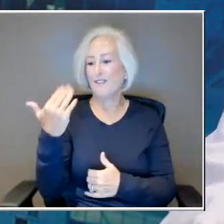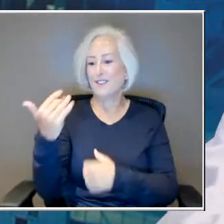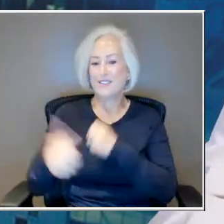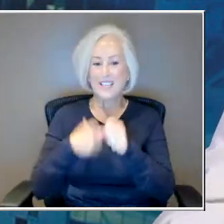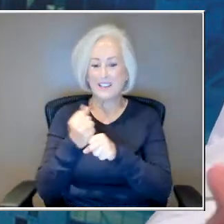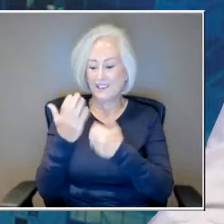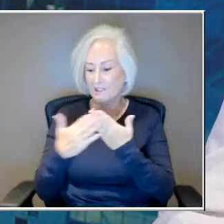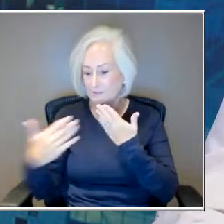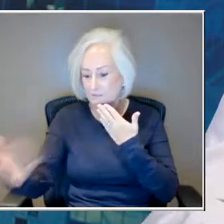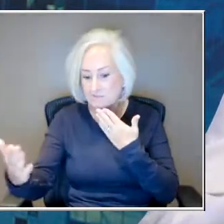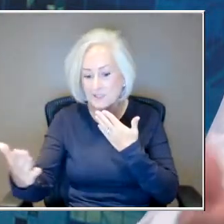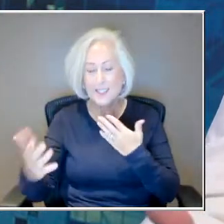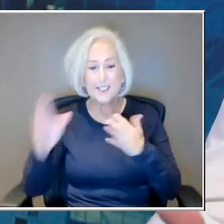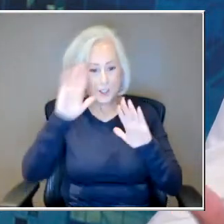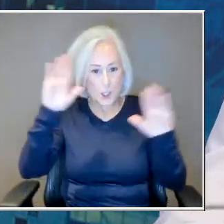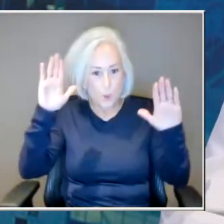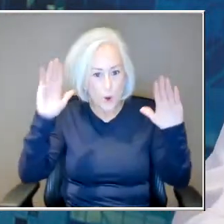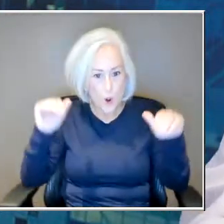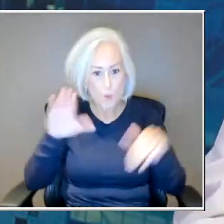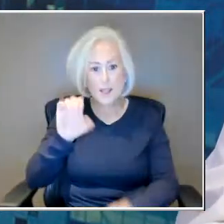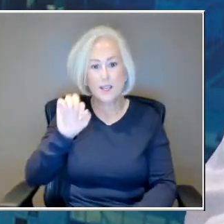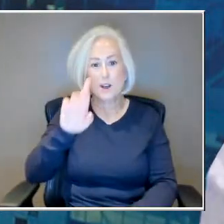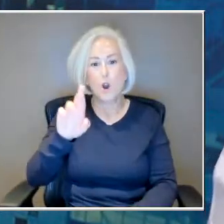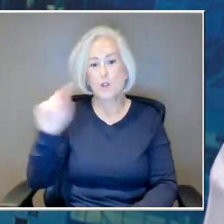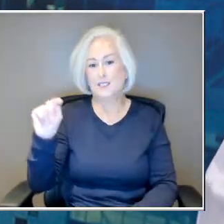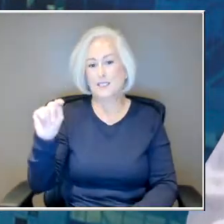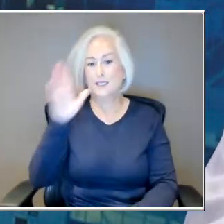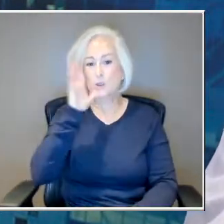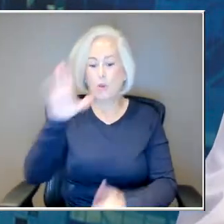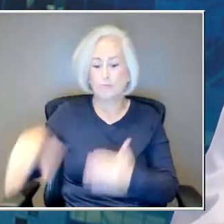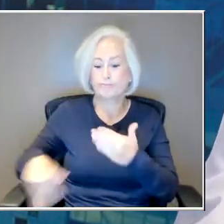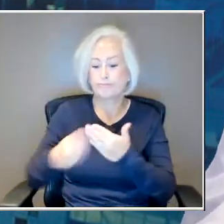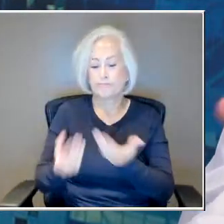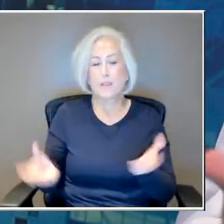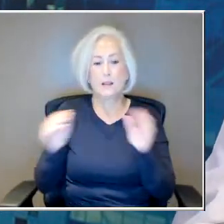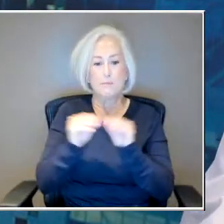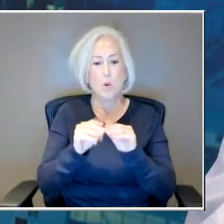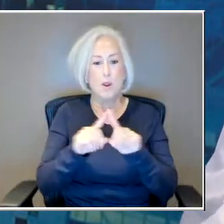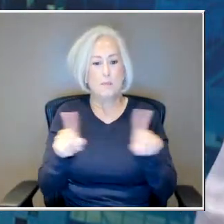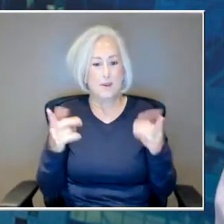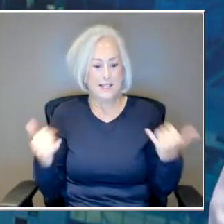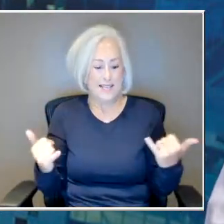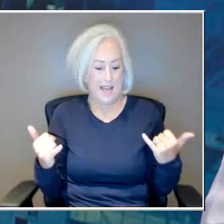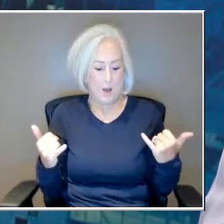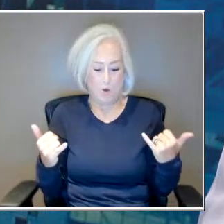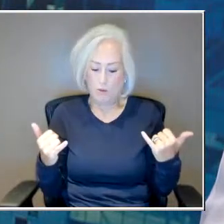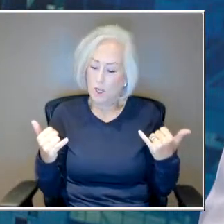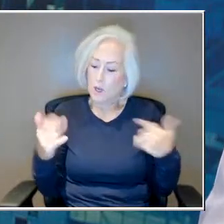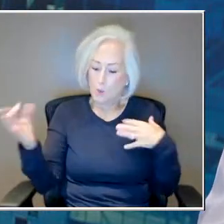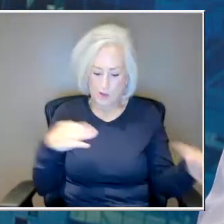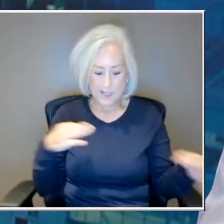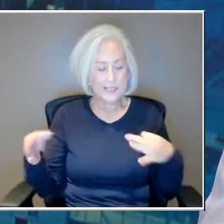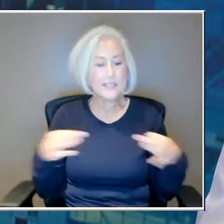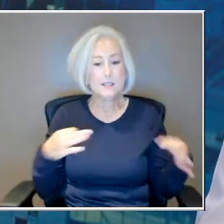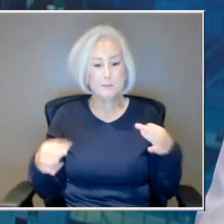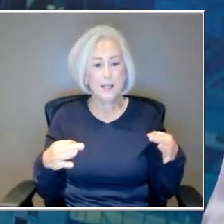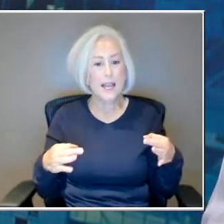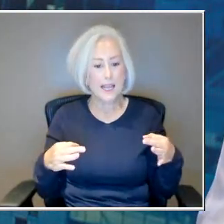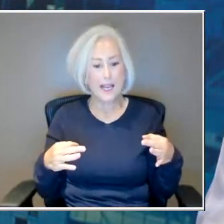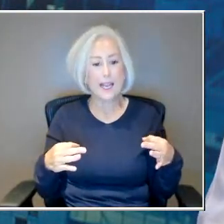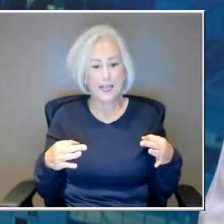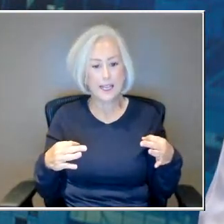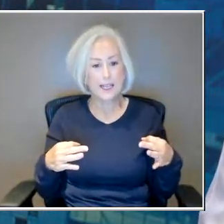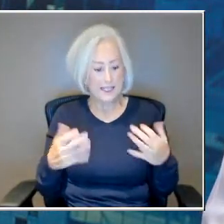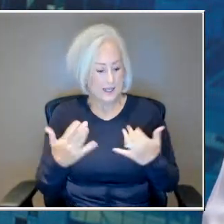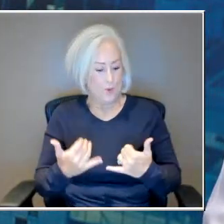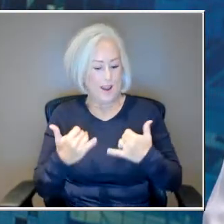we're hoping that CAR T is going to add more in the future, but this is really how we are telling patients that we're really living in an era that we